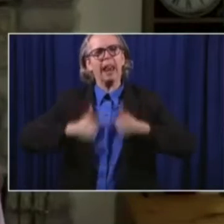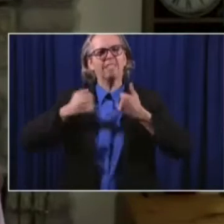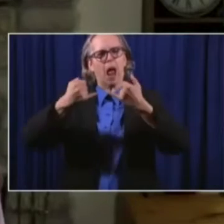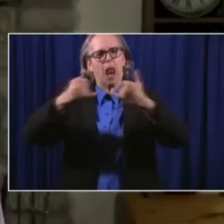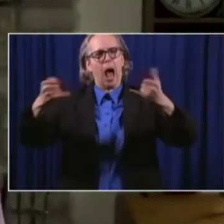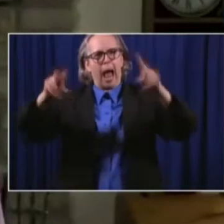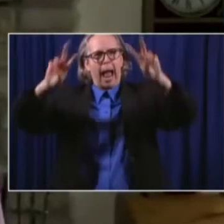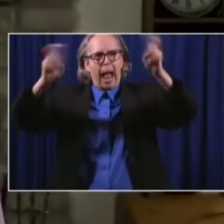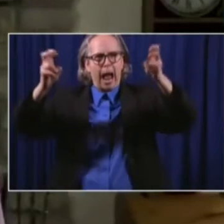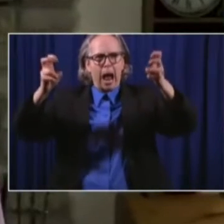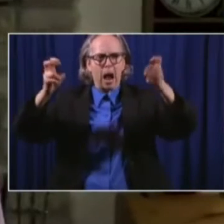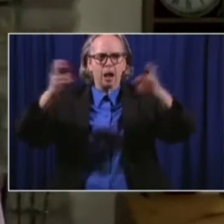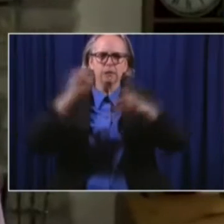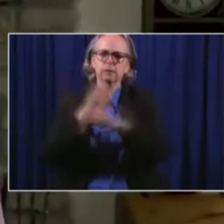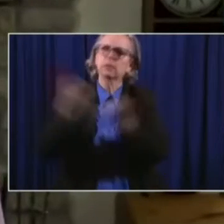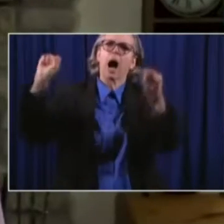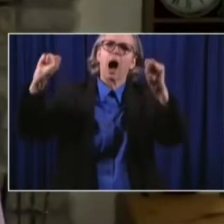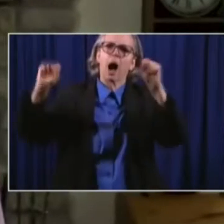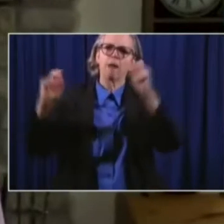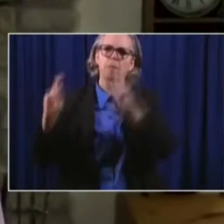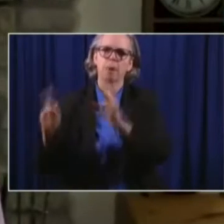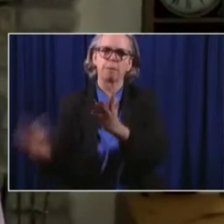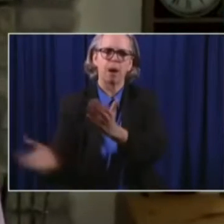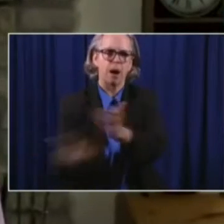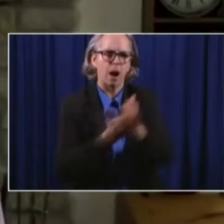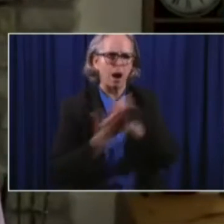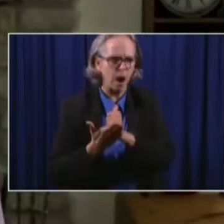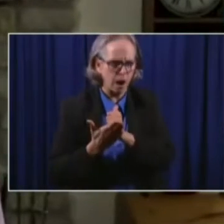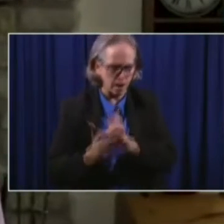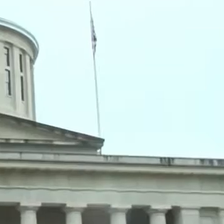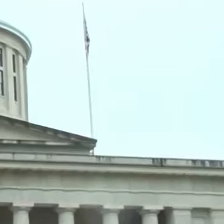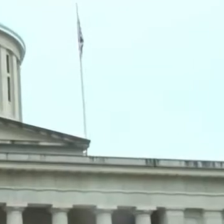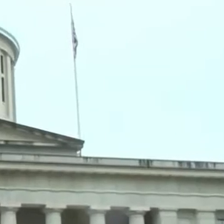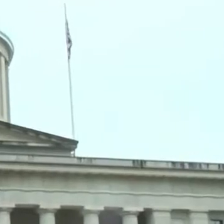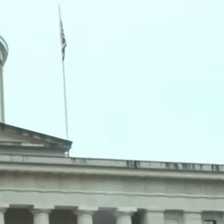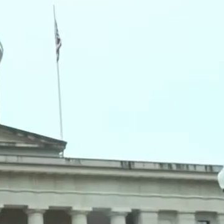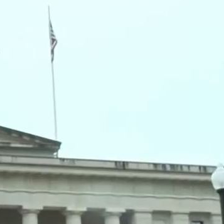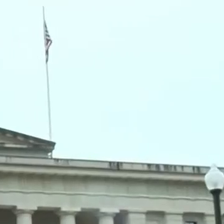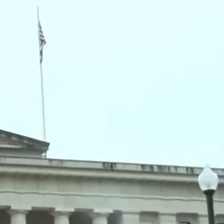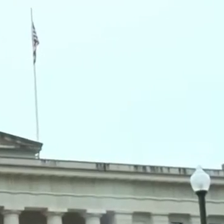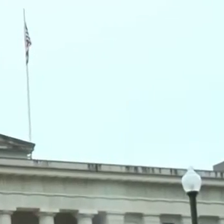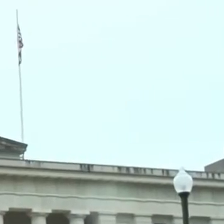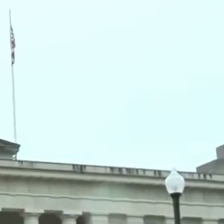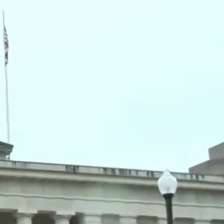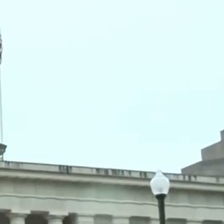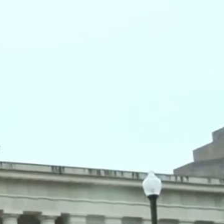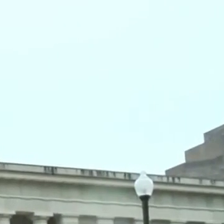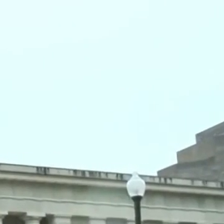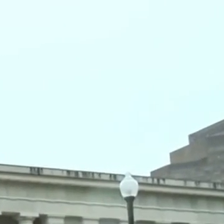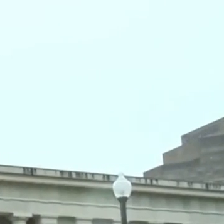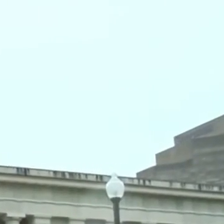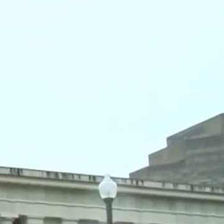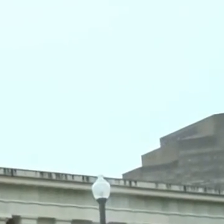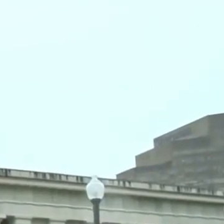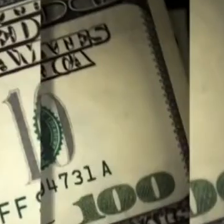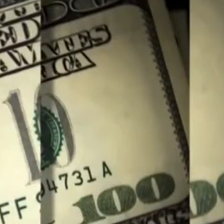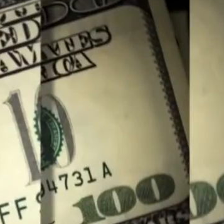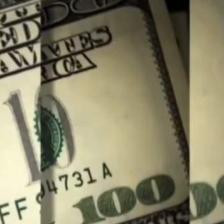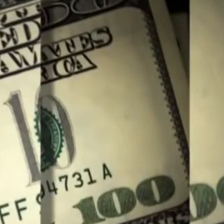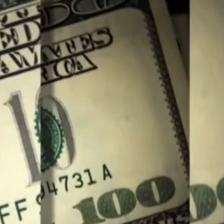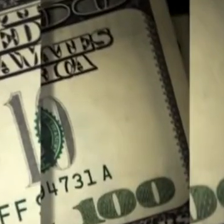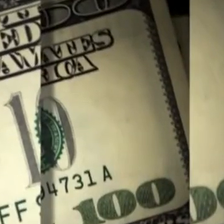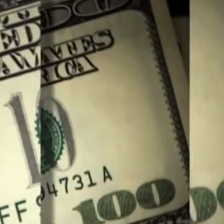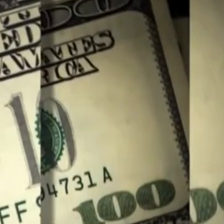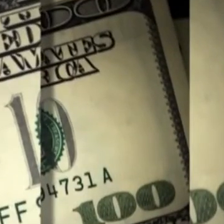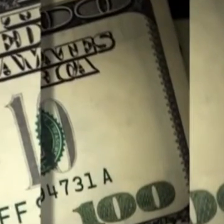employed in Ohio. Governor Mike DeWine, during a special news conference today, announcing he is asking the Bureau of Workmen's Compensation